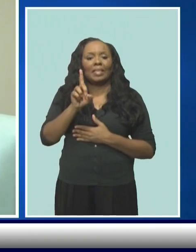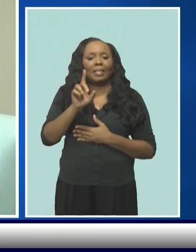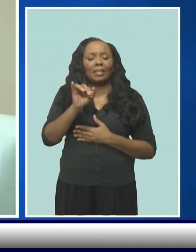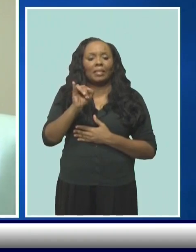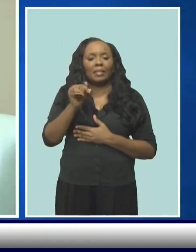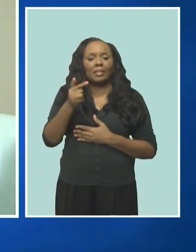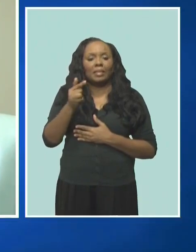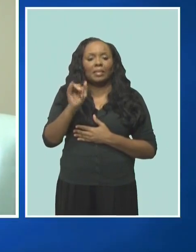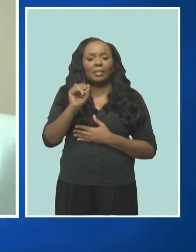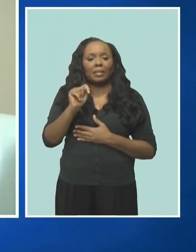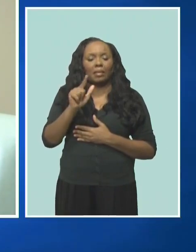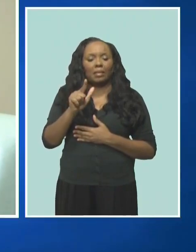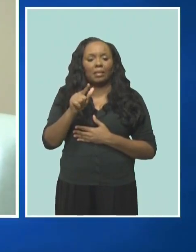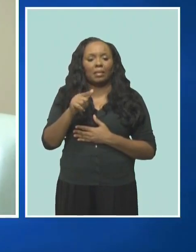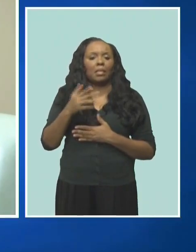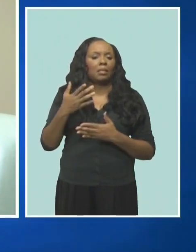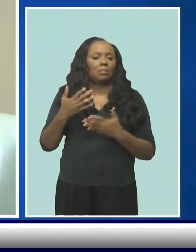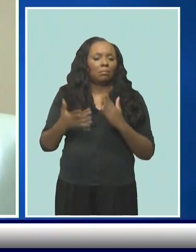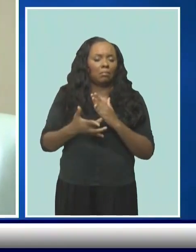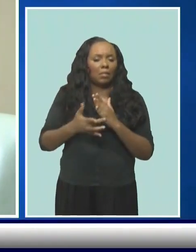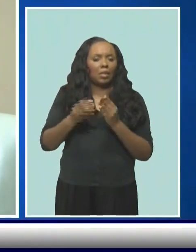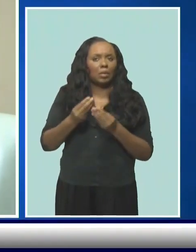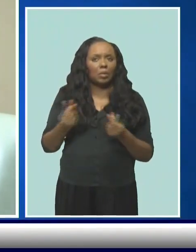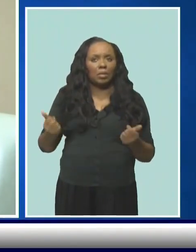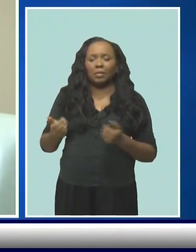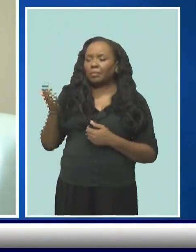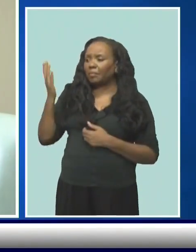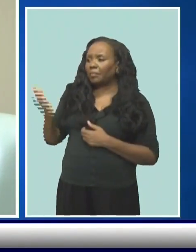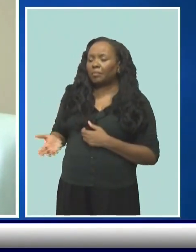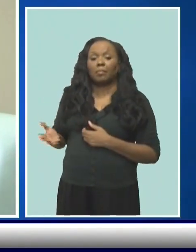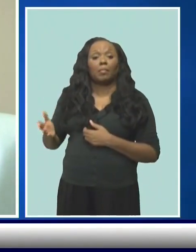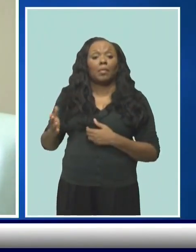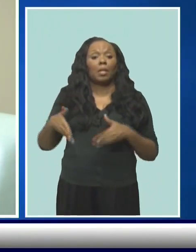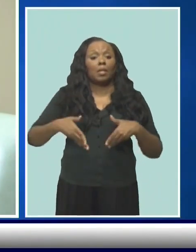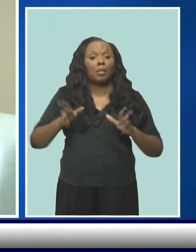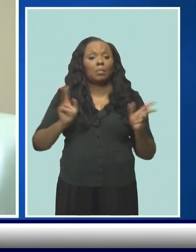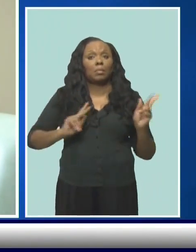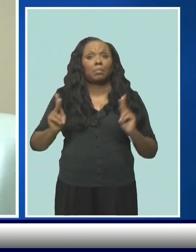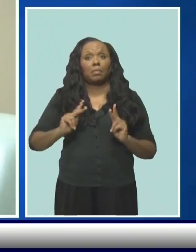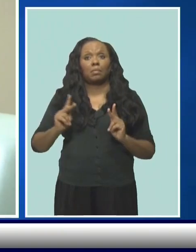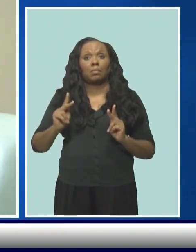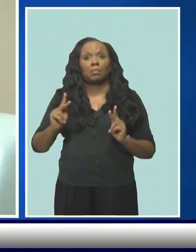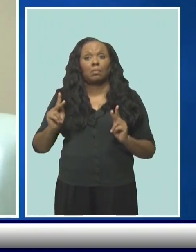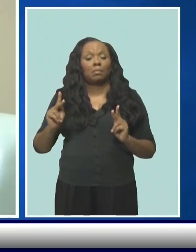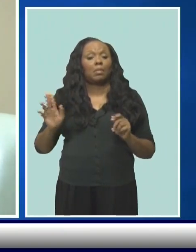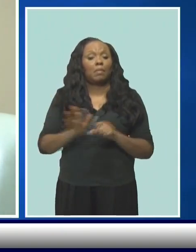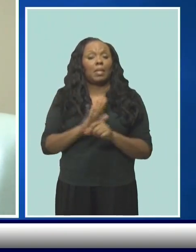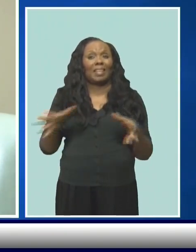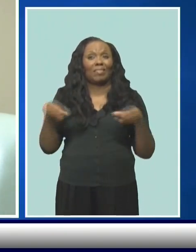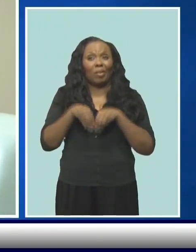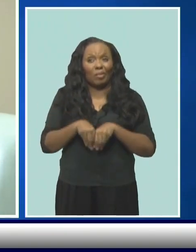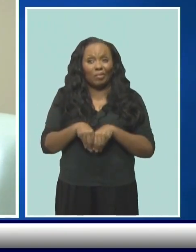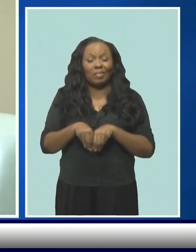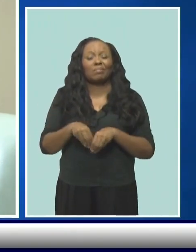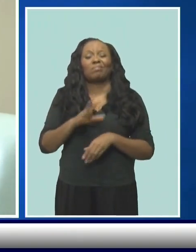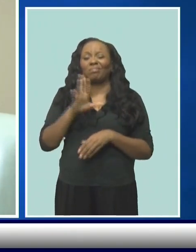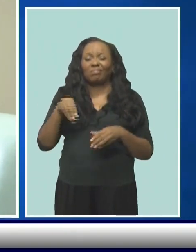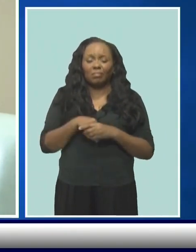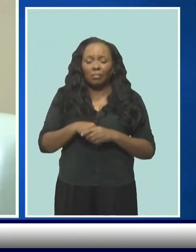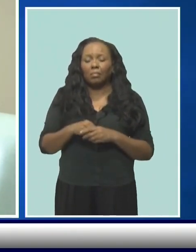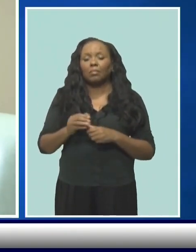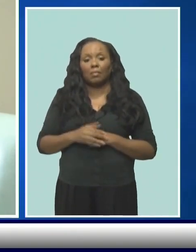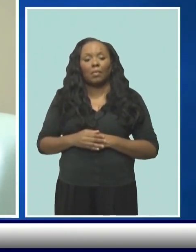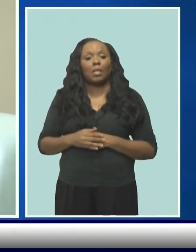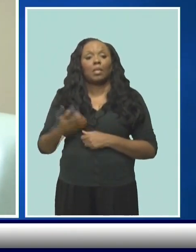offers is the ability for everybody to participate in the ecosystem. And this launch of the Venti